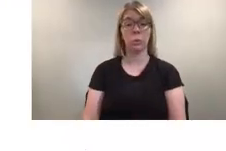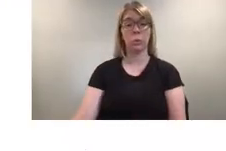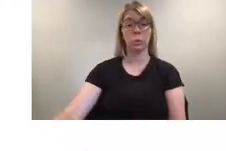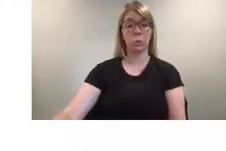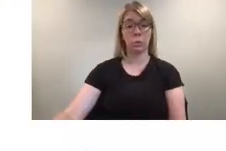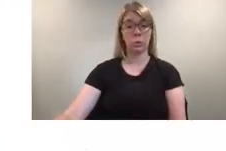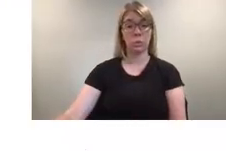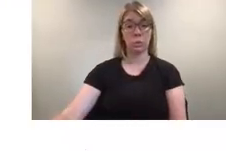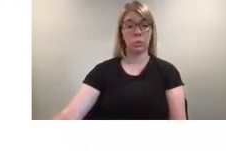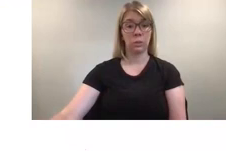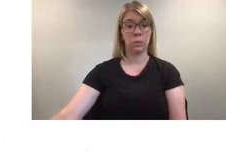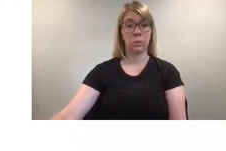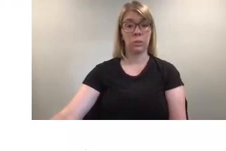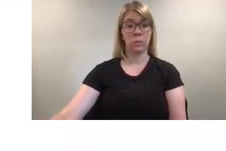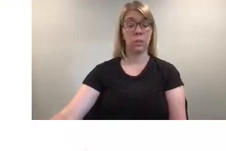multiple choice quiz.